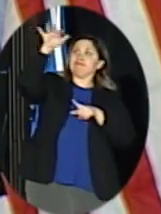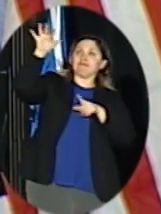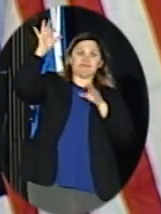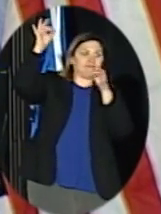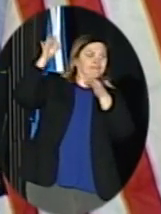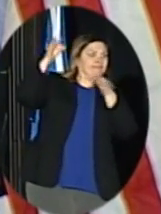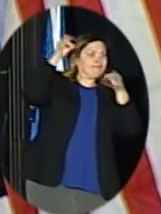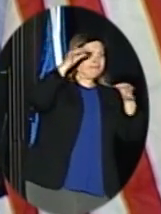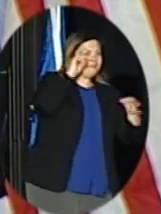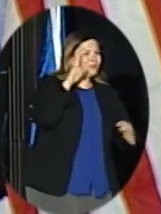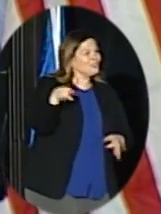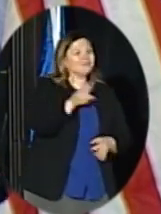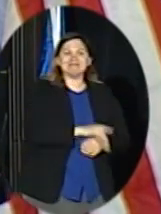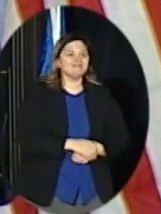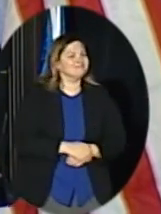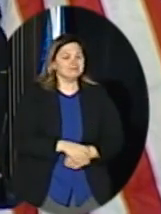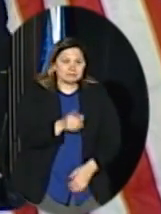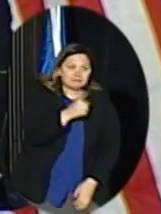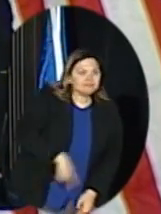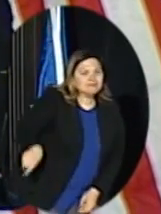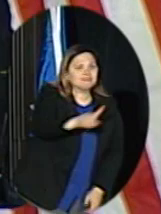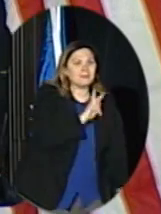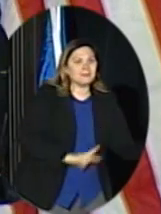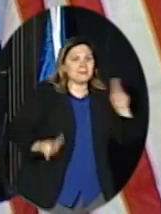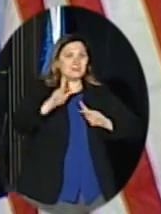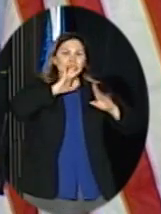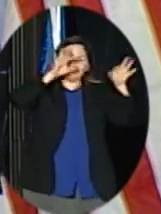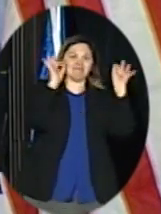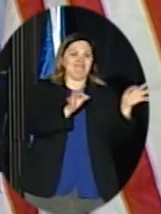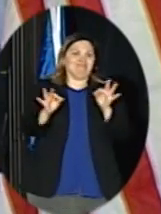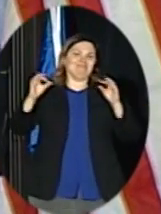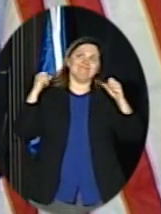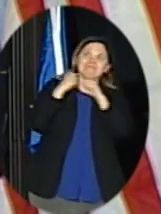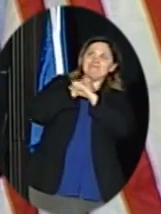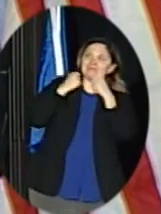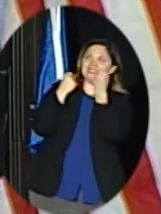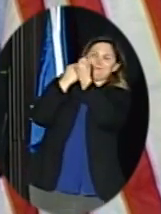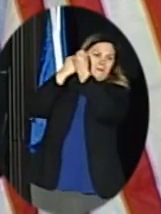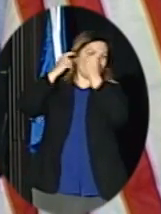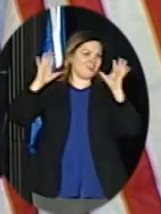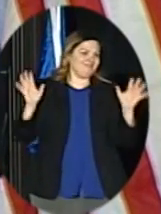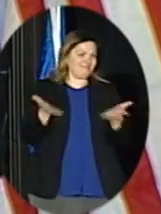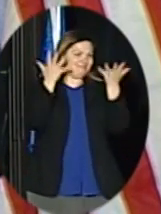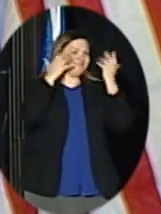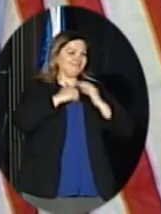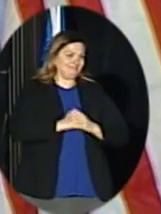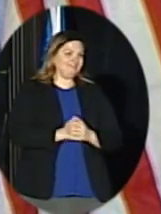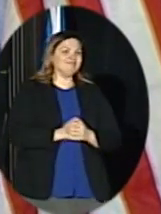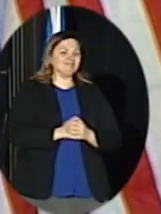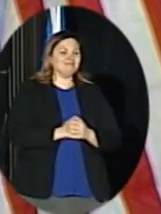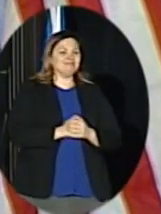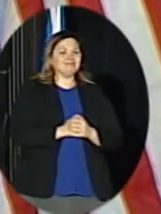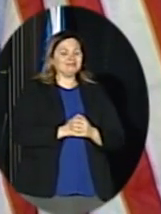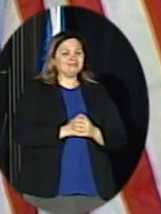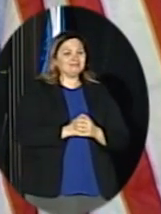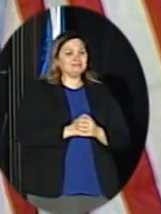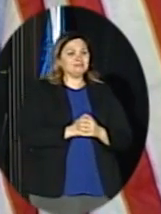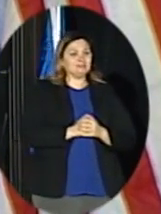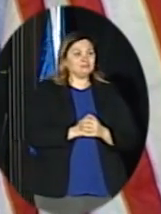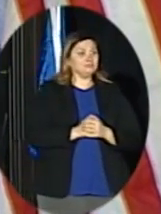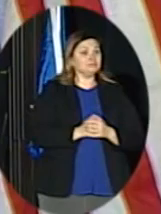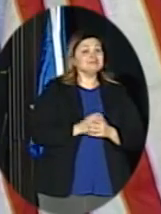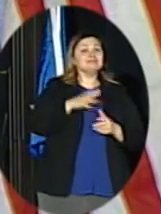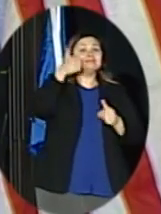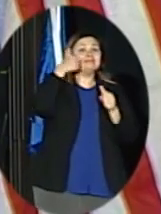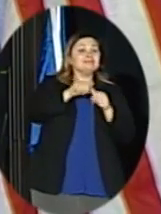people. A woman refusing to give up her seat on the bus. Students sitting in at a